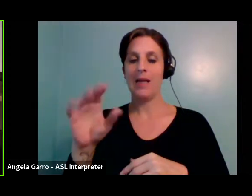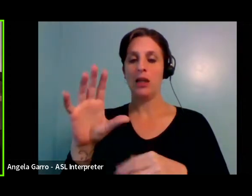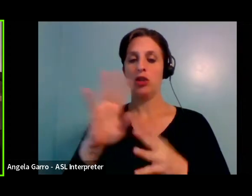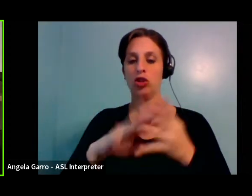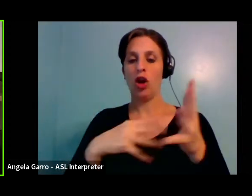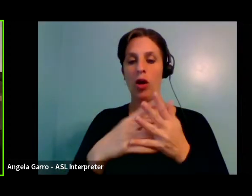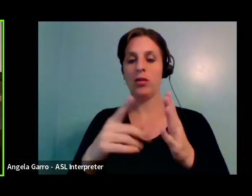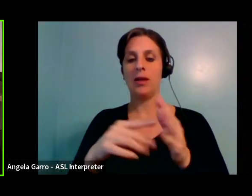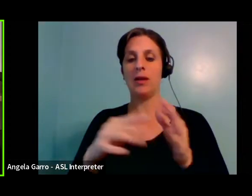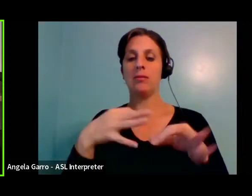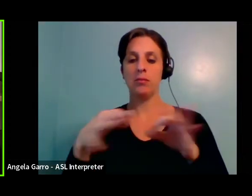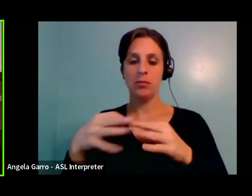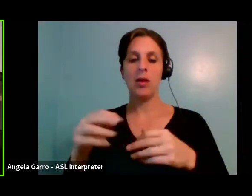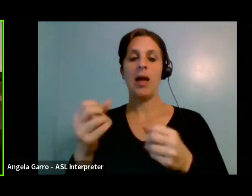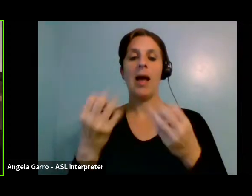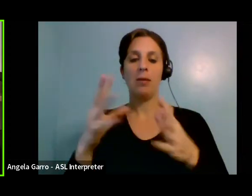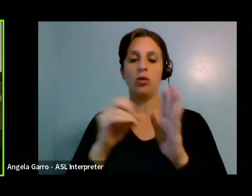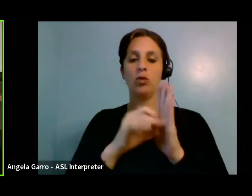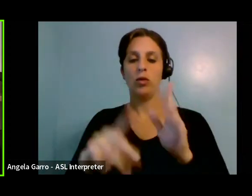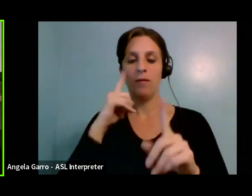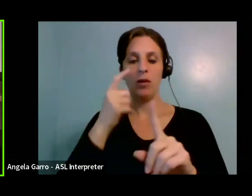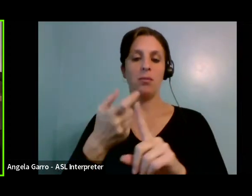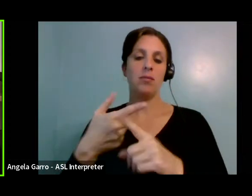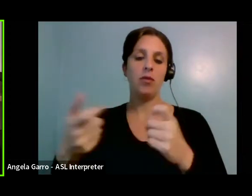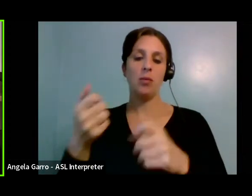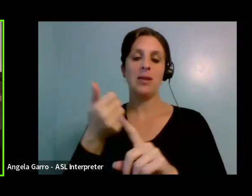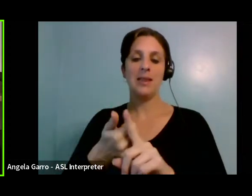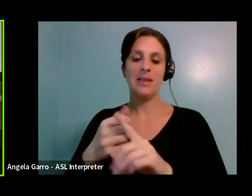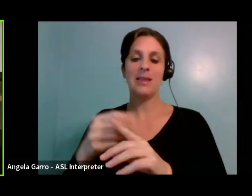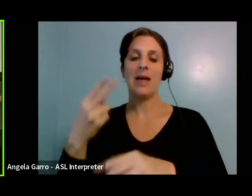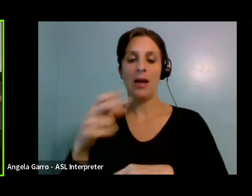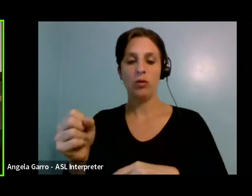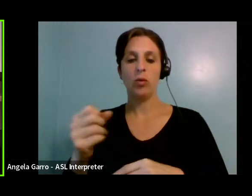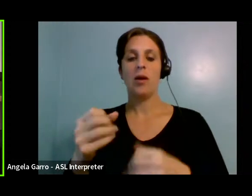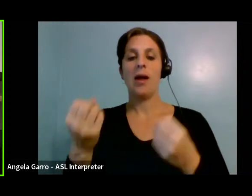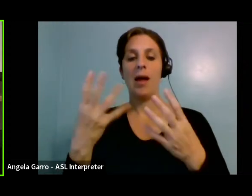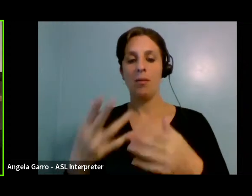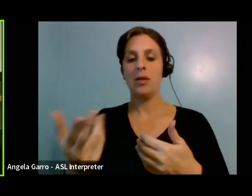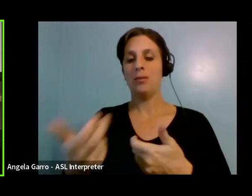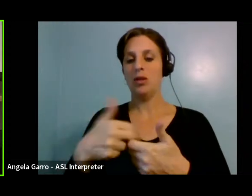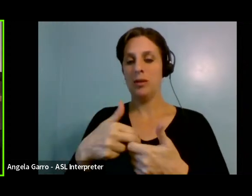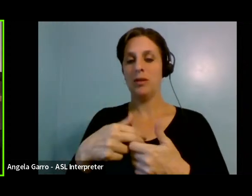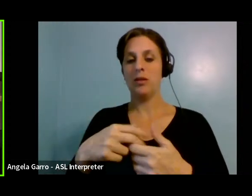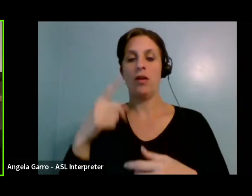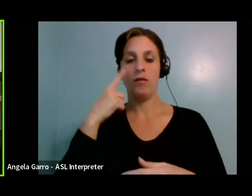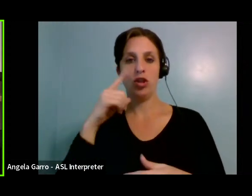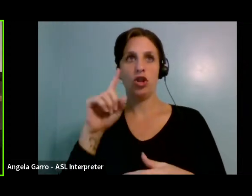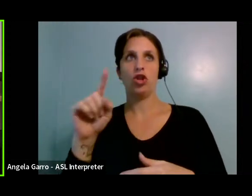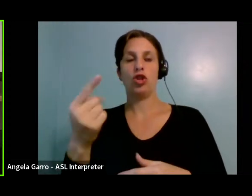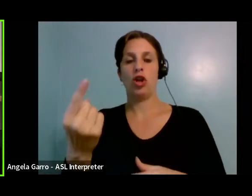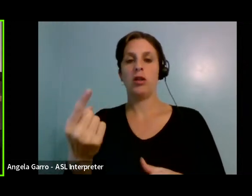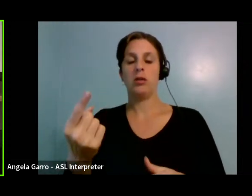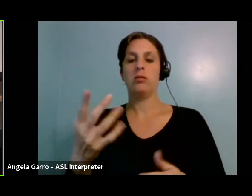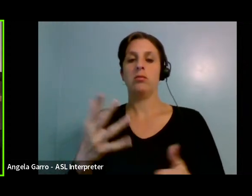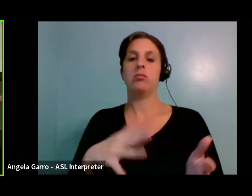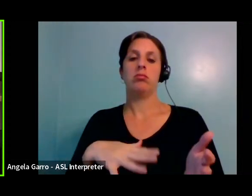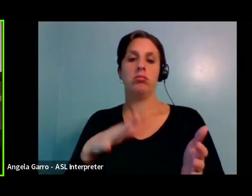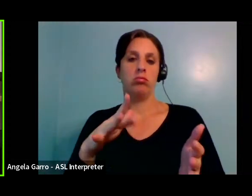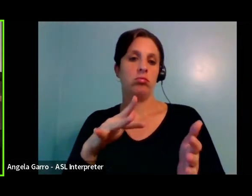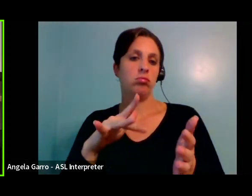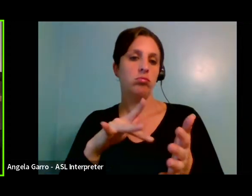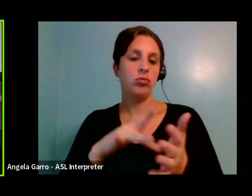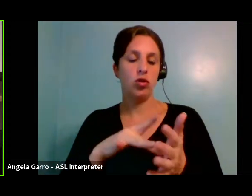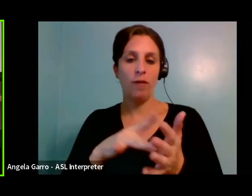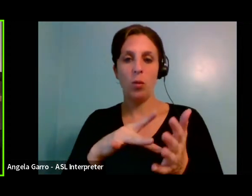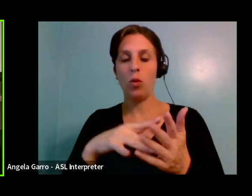many students from each high school are participating. Remember, these are just sophomores, sophomore student athletes during